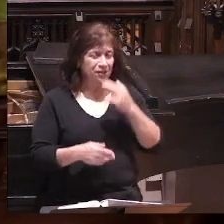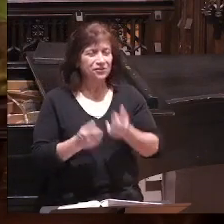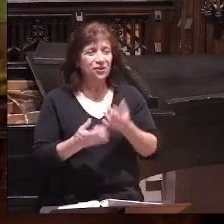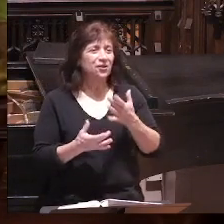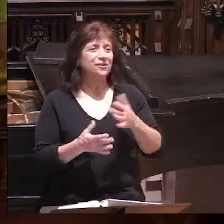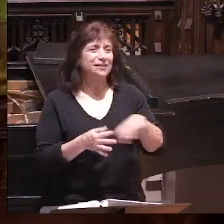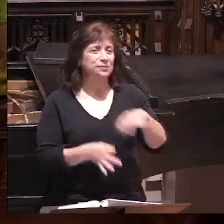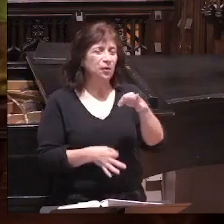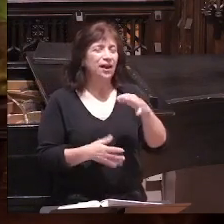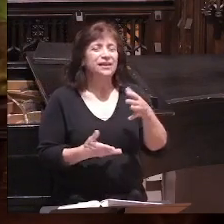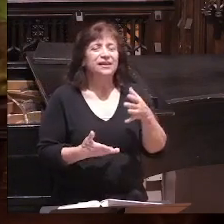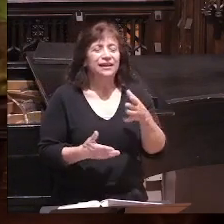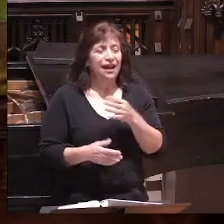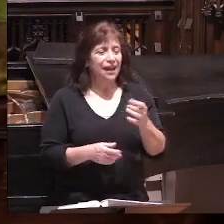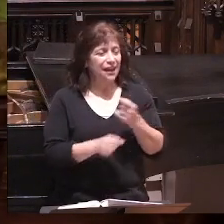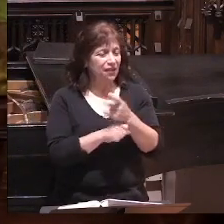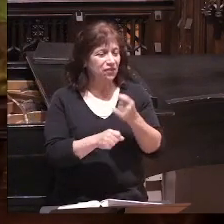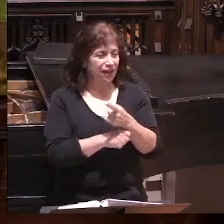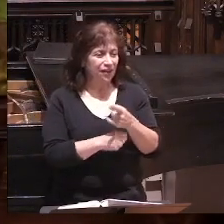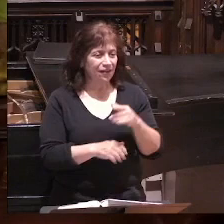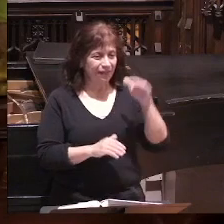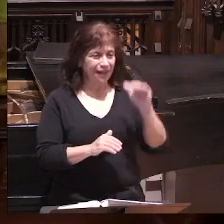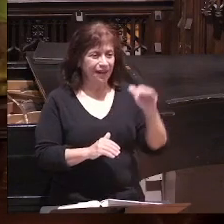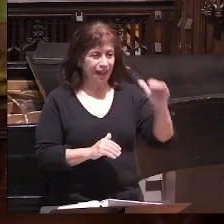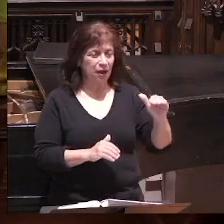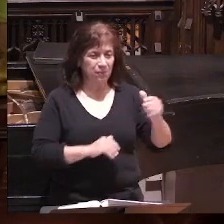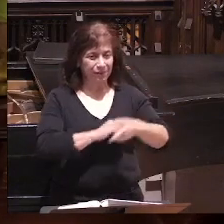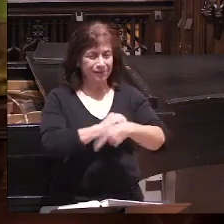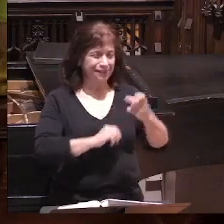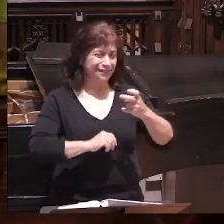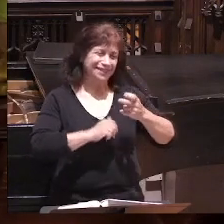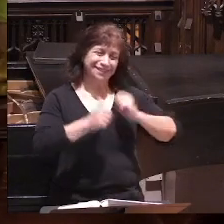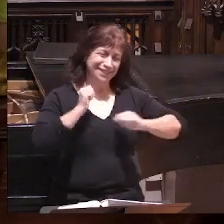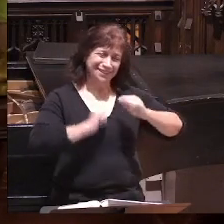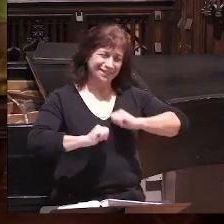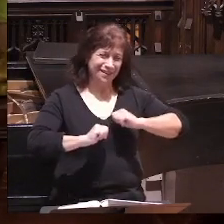and certainly every year, the camel steals the show.